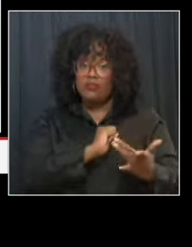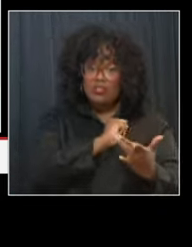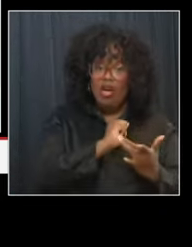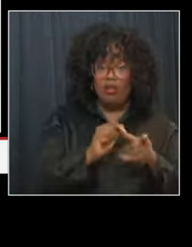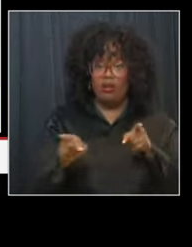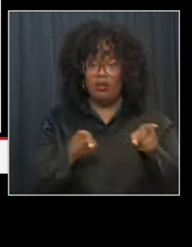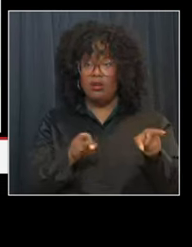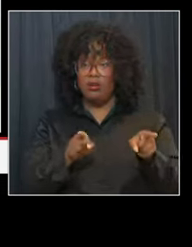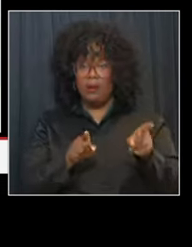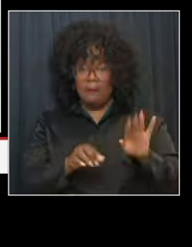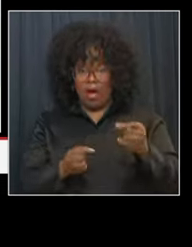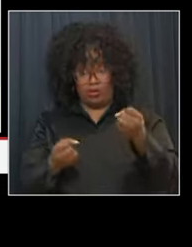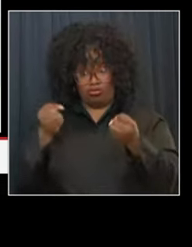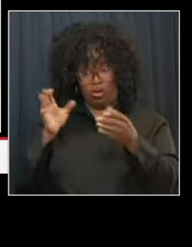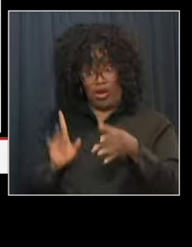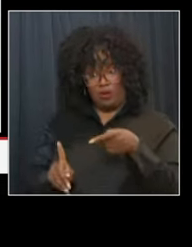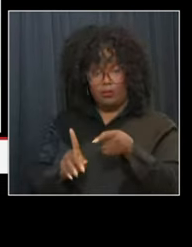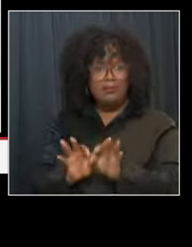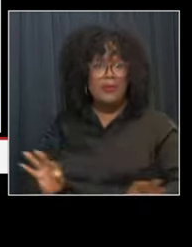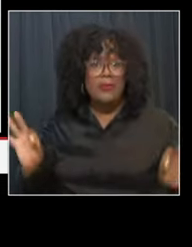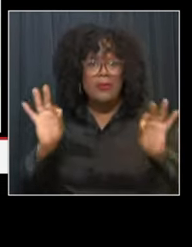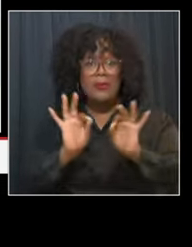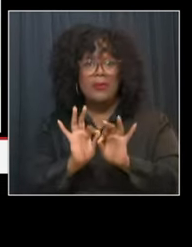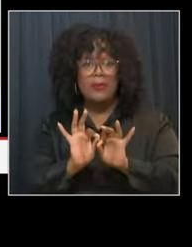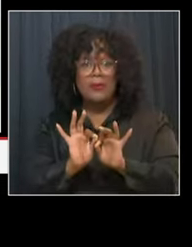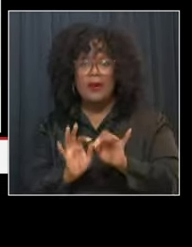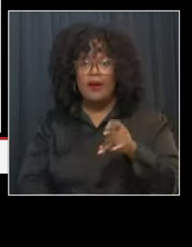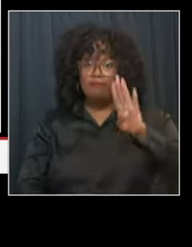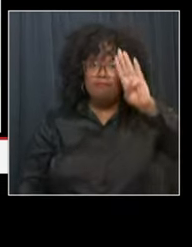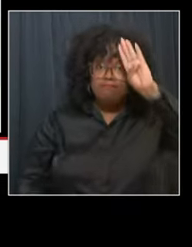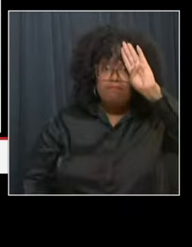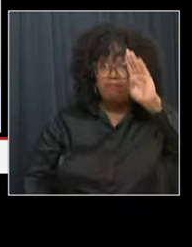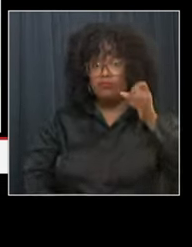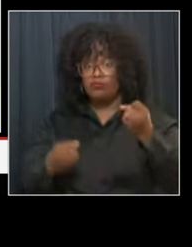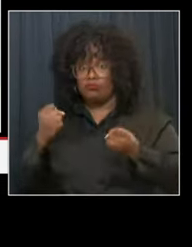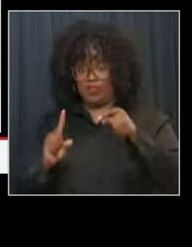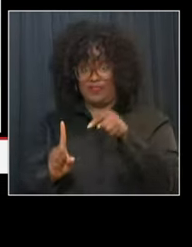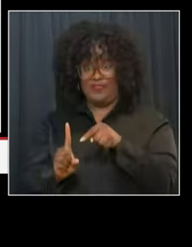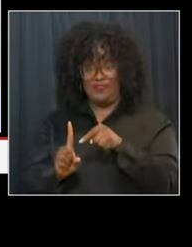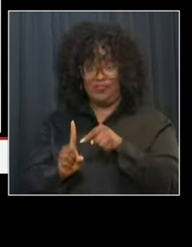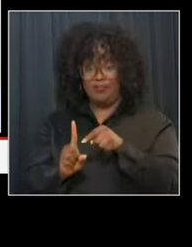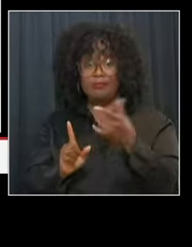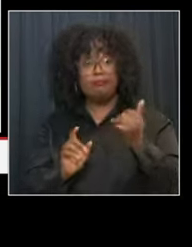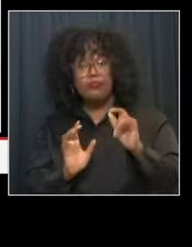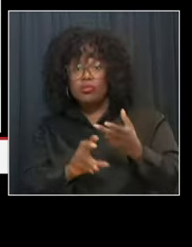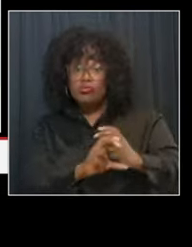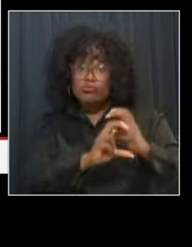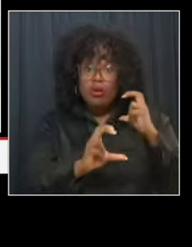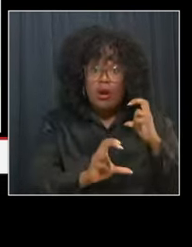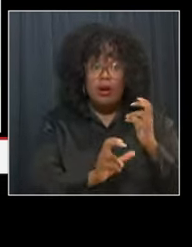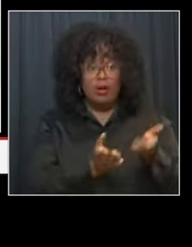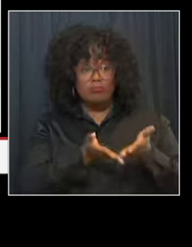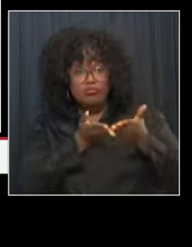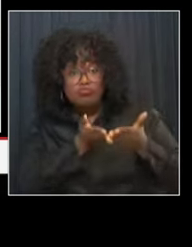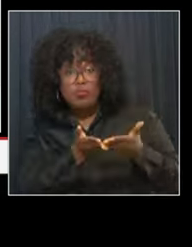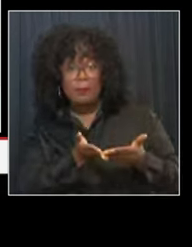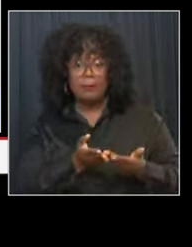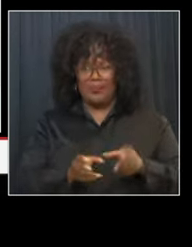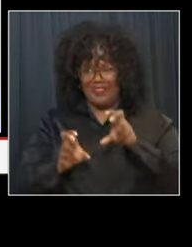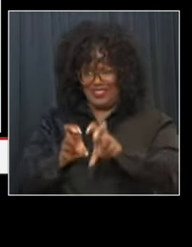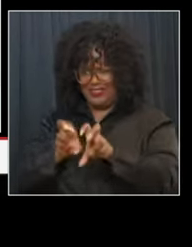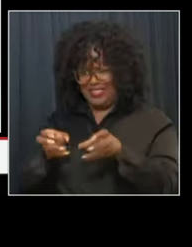continued investment in our fire fleet with ambulances and fire trucks and our fireboat, making sure that we have all